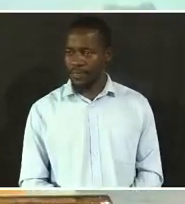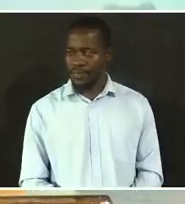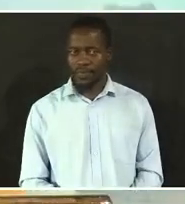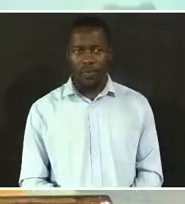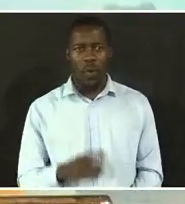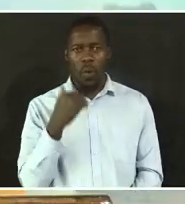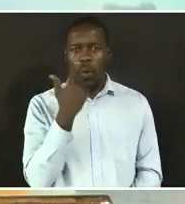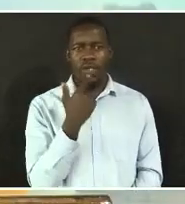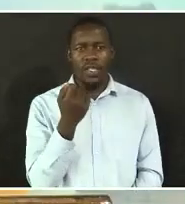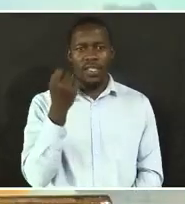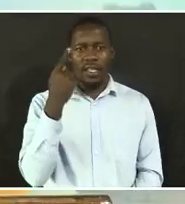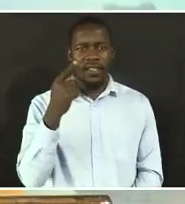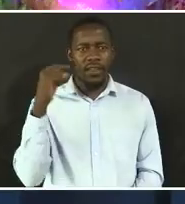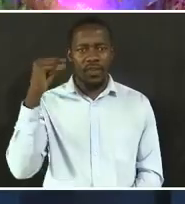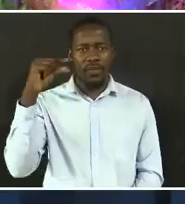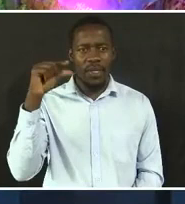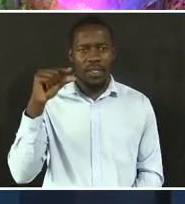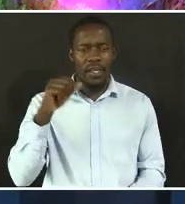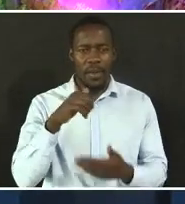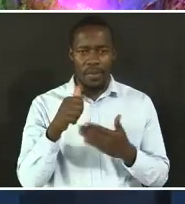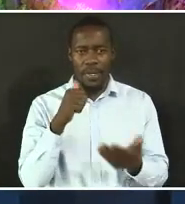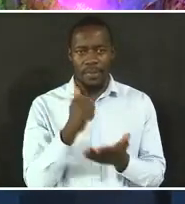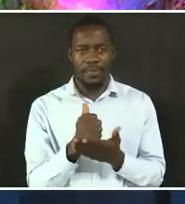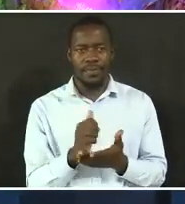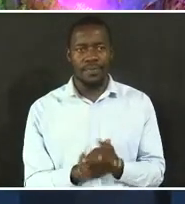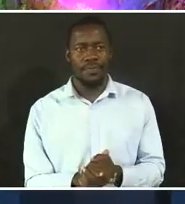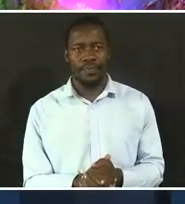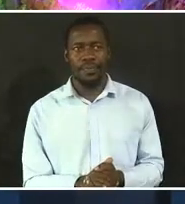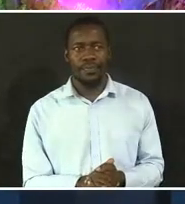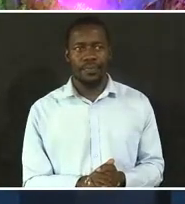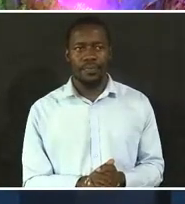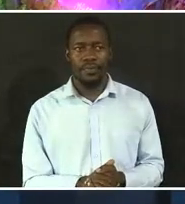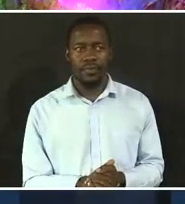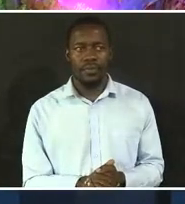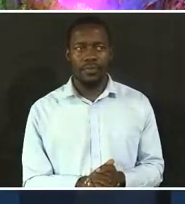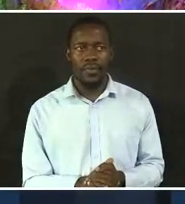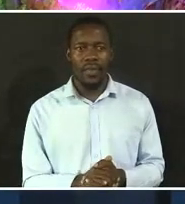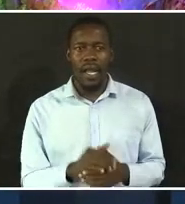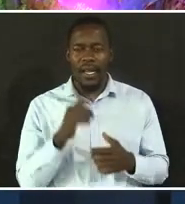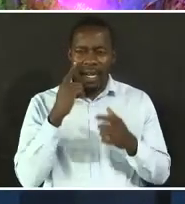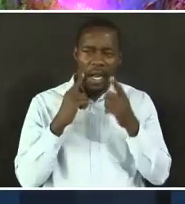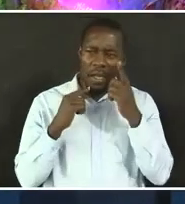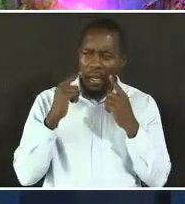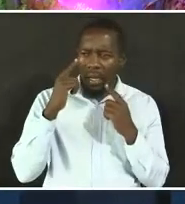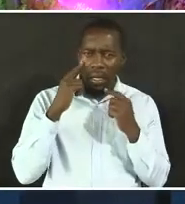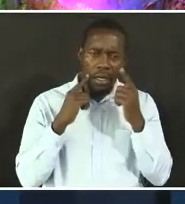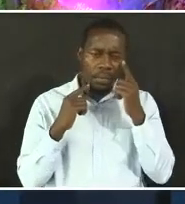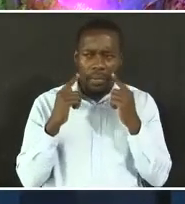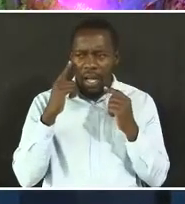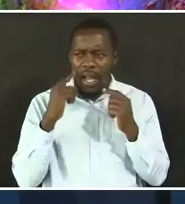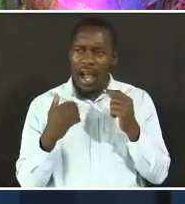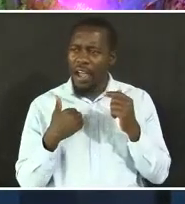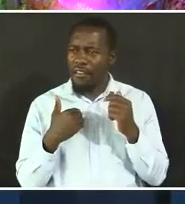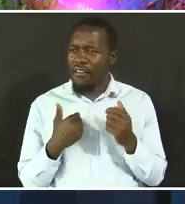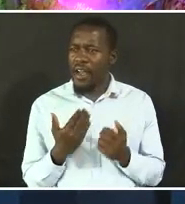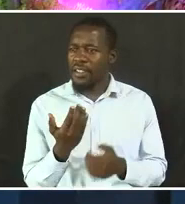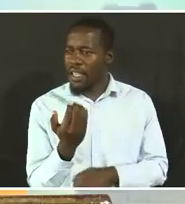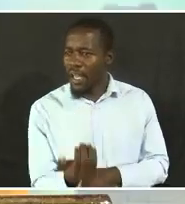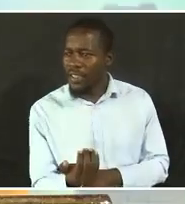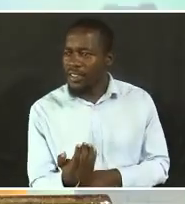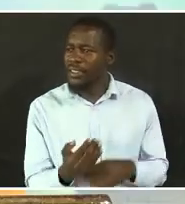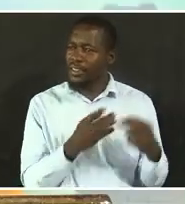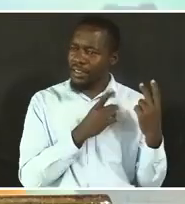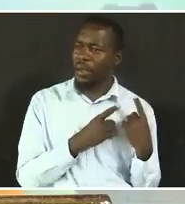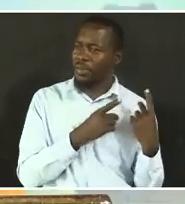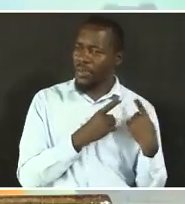If you're understanding, say amen. Listen, don't cry so much about your one child who is giving you an headache. Listen,